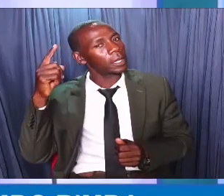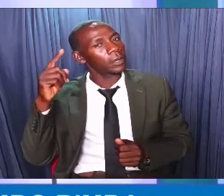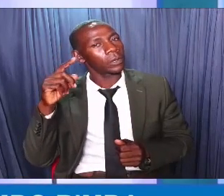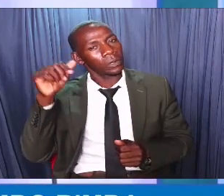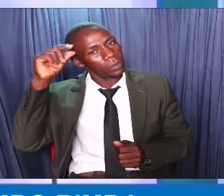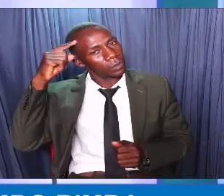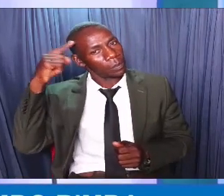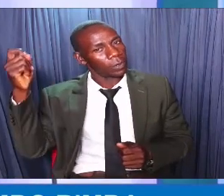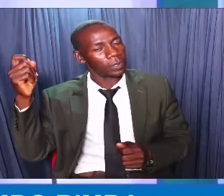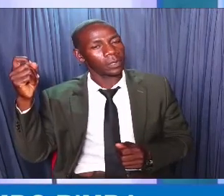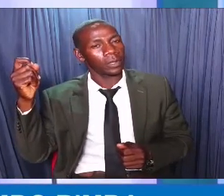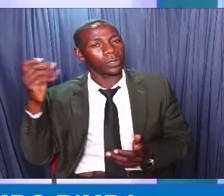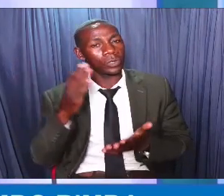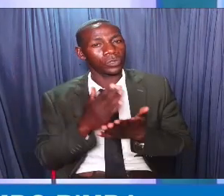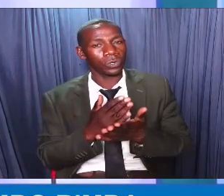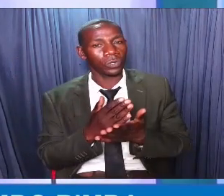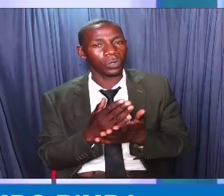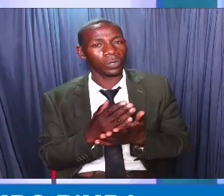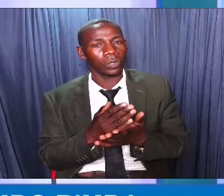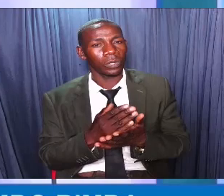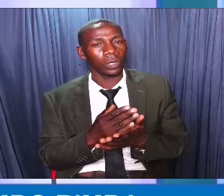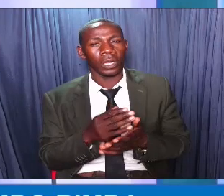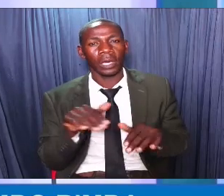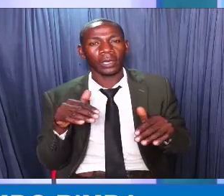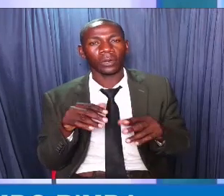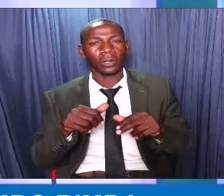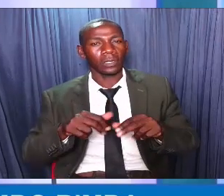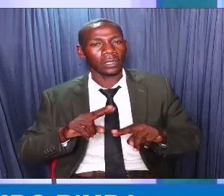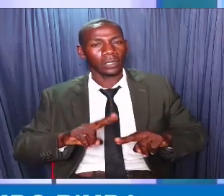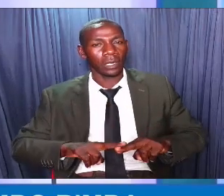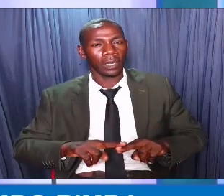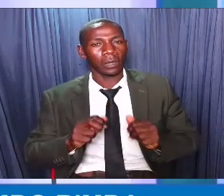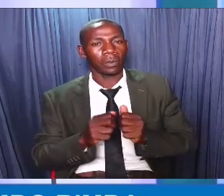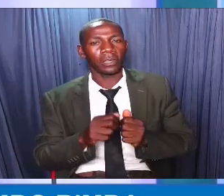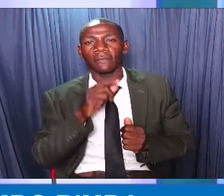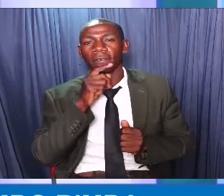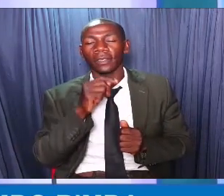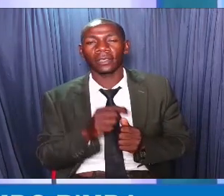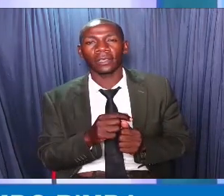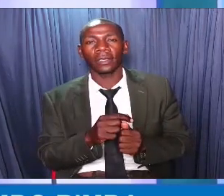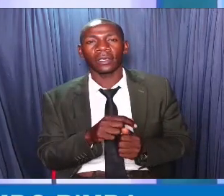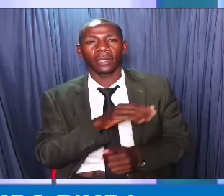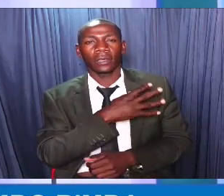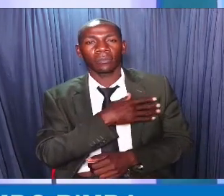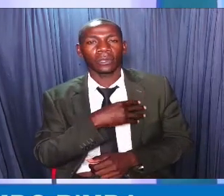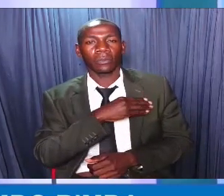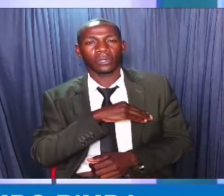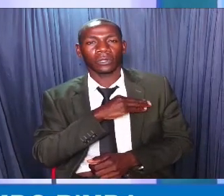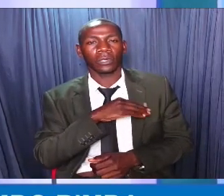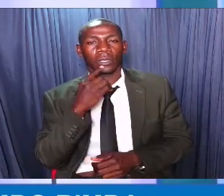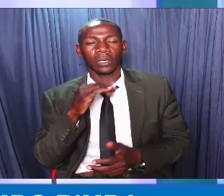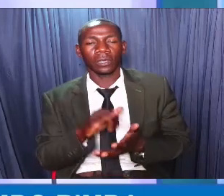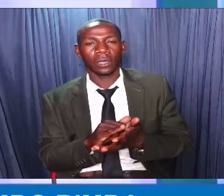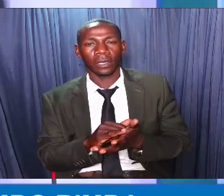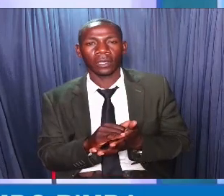are arrogant unto him. Na ni kweli. And it's very true. Hakuna siku nilikana. There's no day I sat down with my father. Na missionary alishuhudia. And missionary testified.